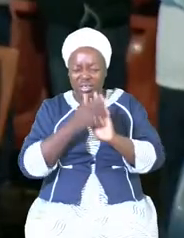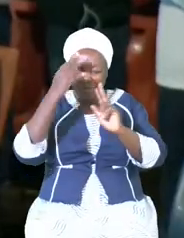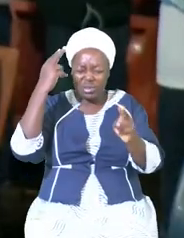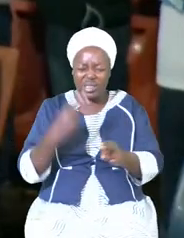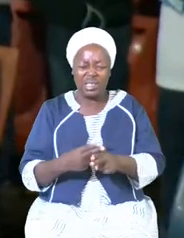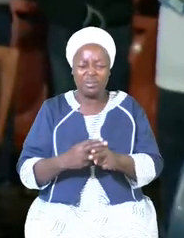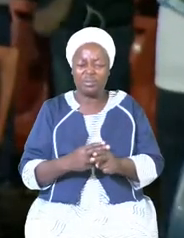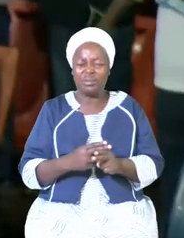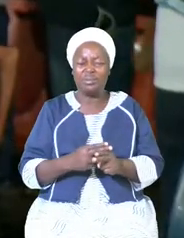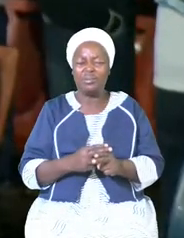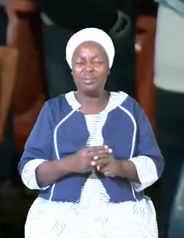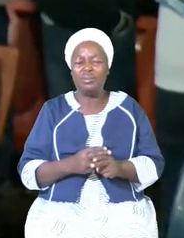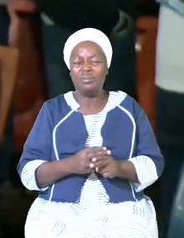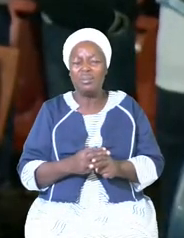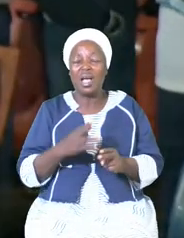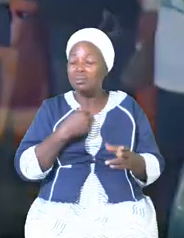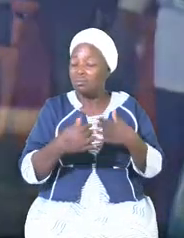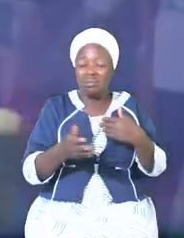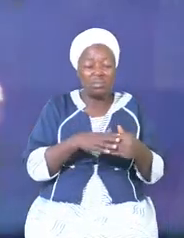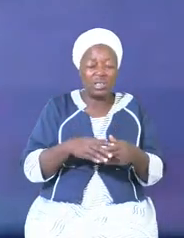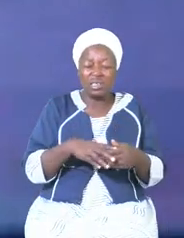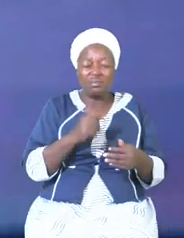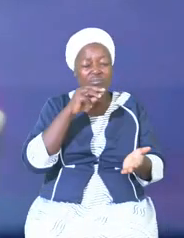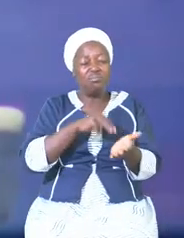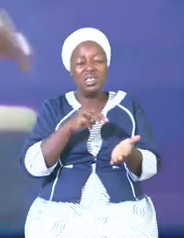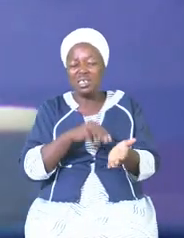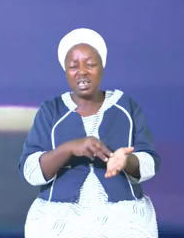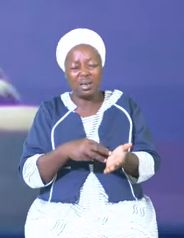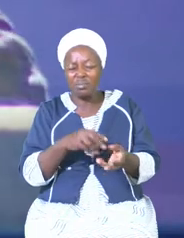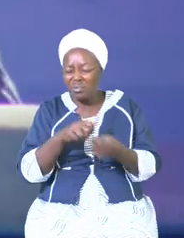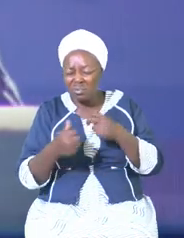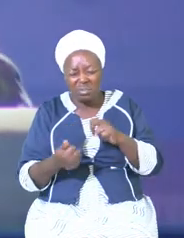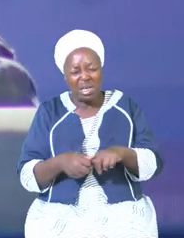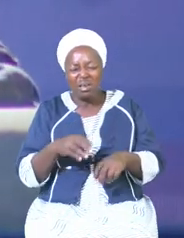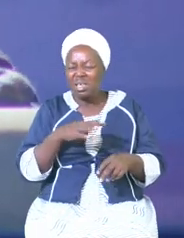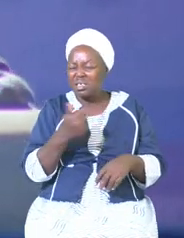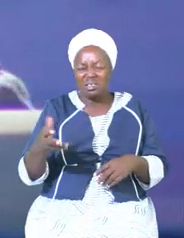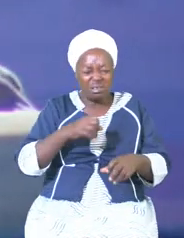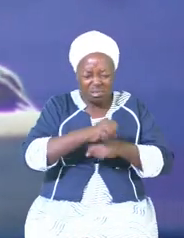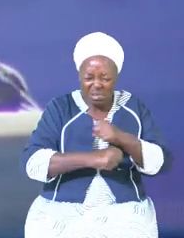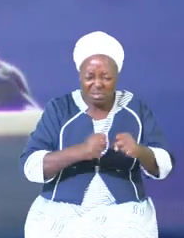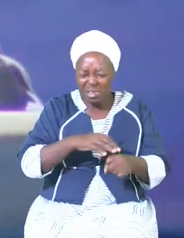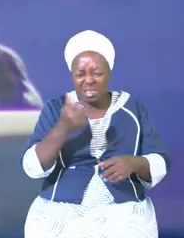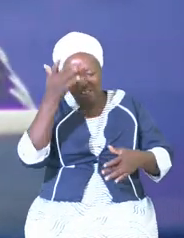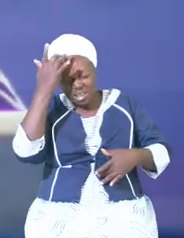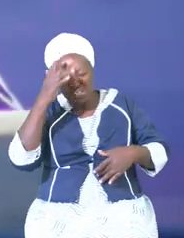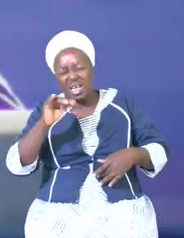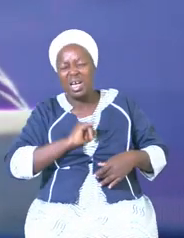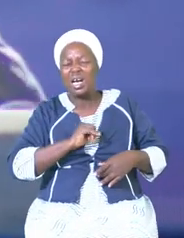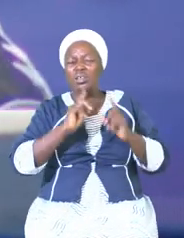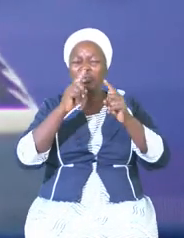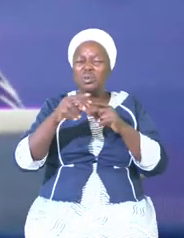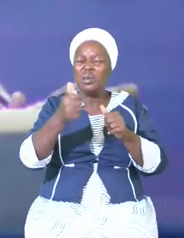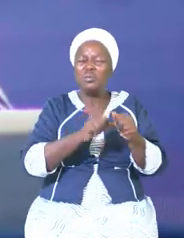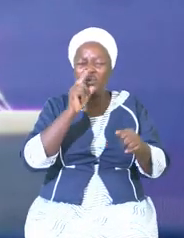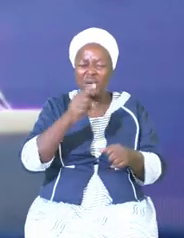name. And whatever medical condition, whatever suffering and whatever sickness, I talk to everyone now and I come